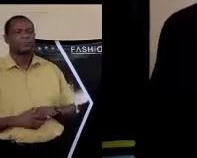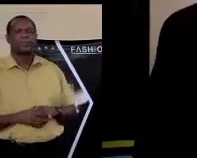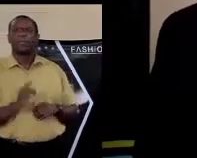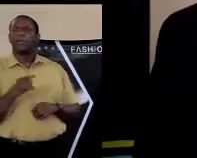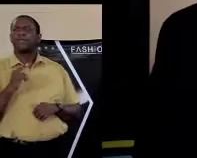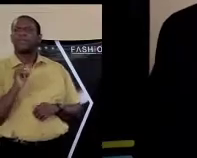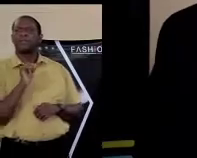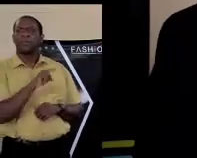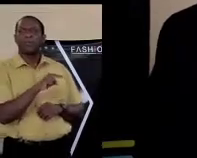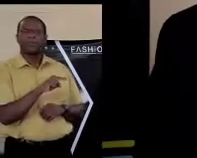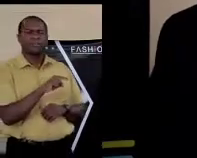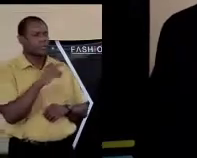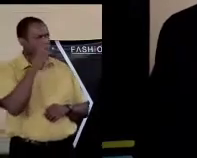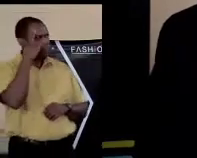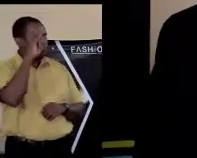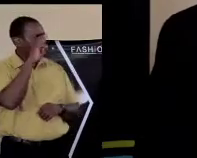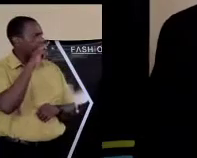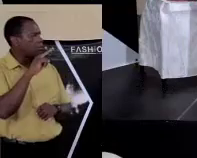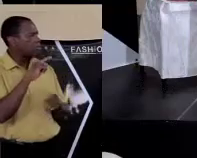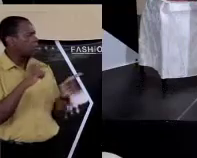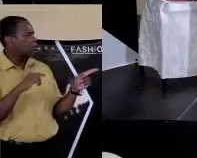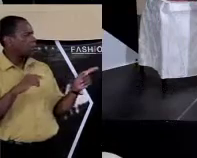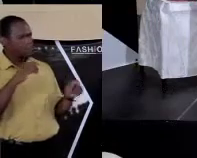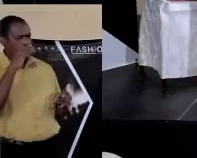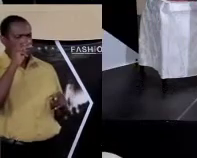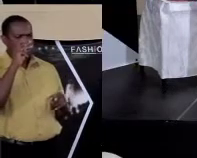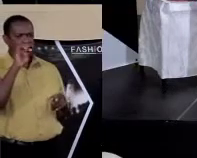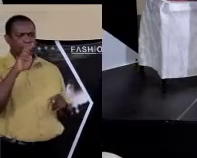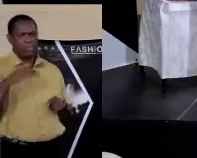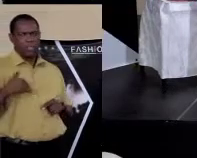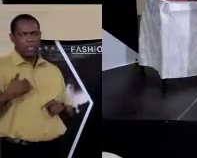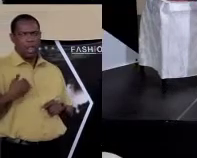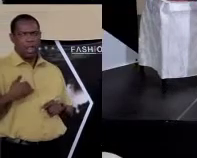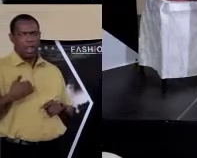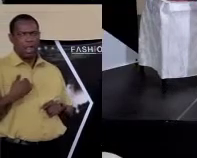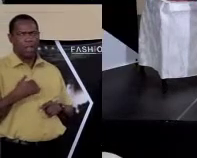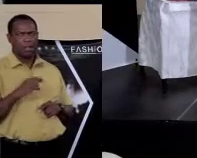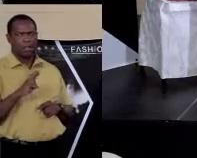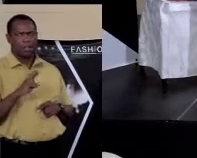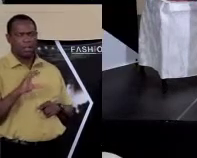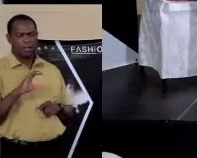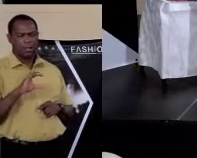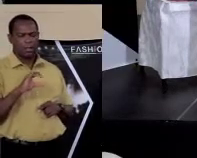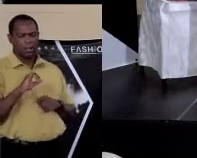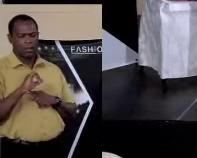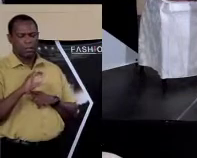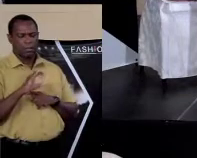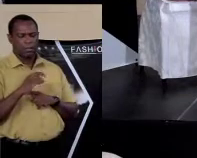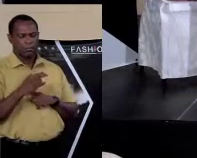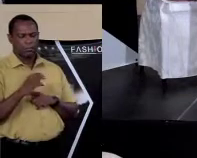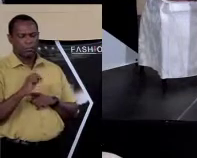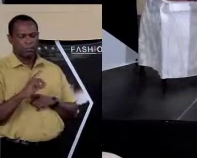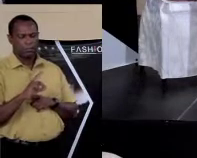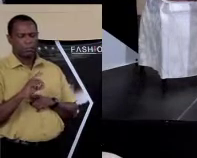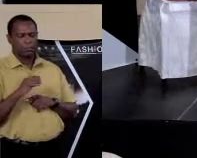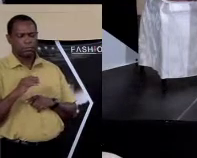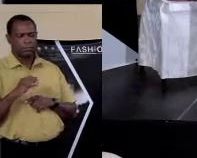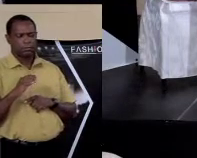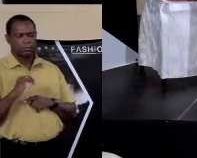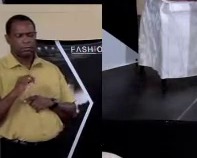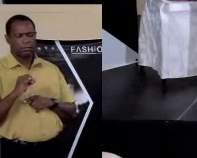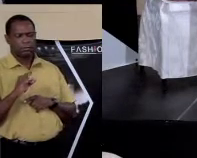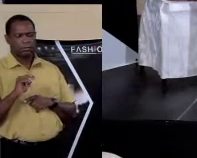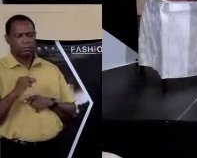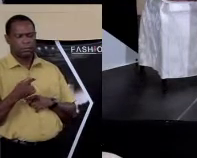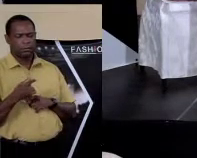question is for Mr. Richard Young. Now, what we know, what we've been discussing so far, would be a lot of